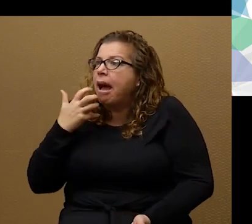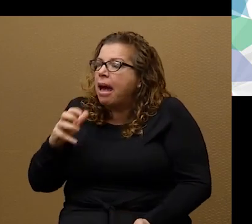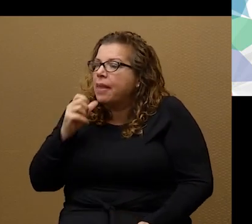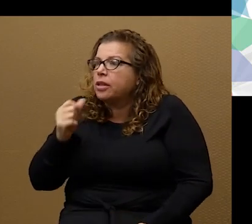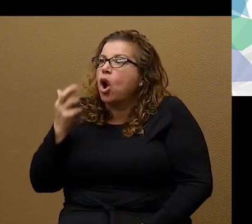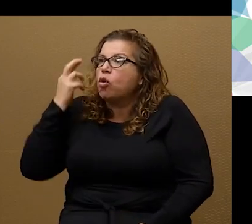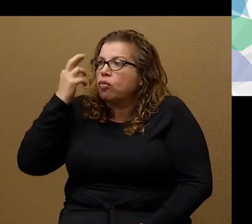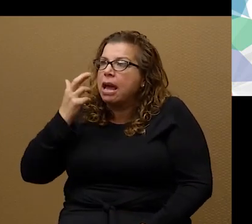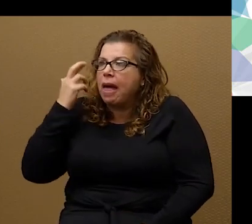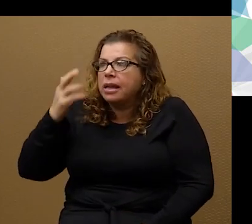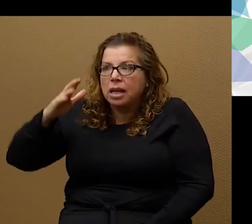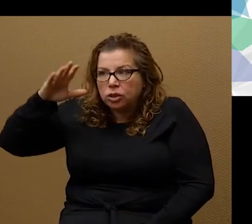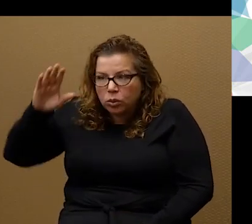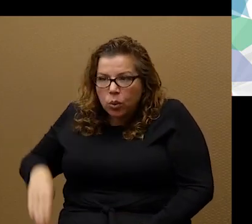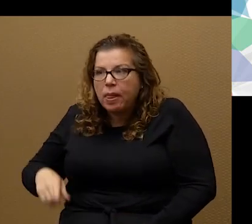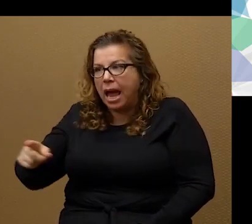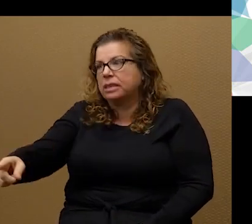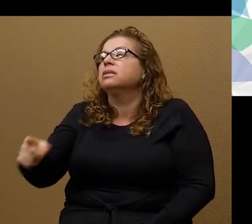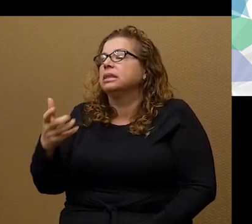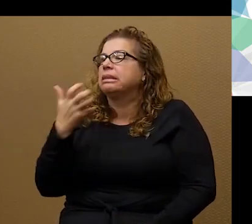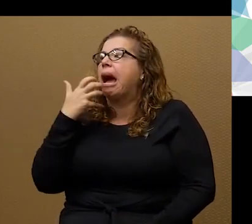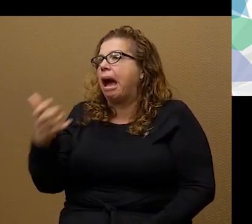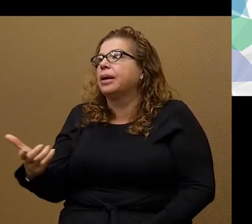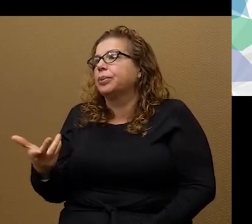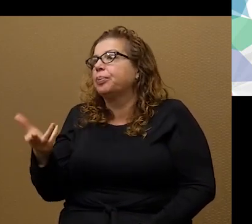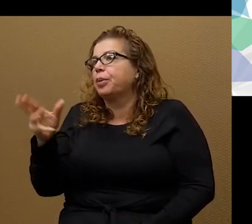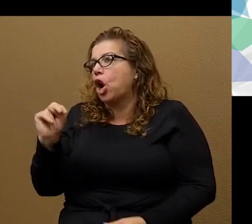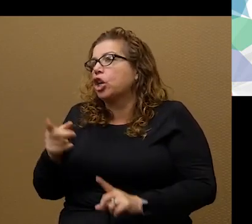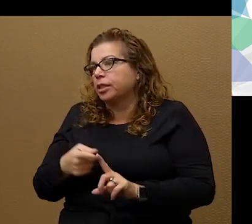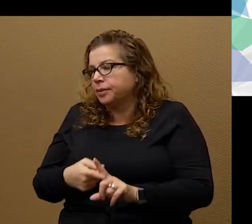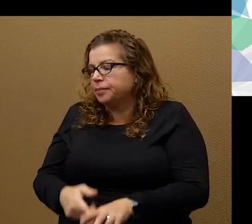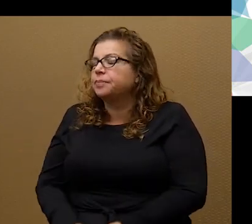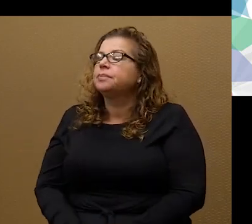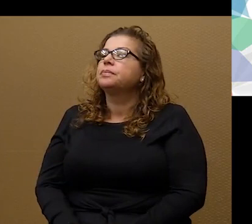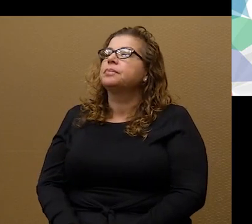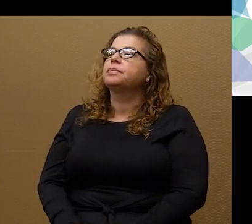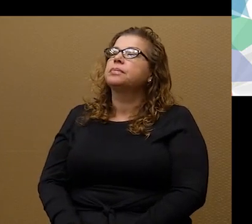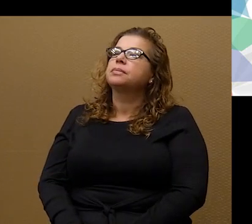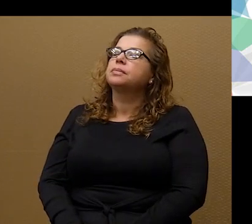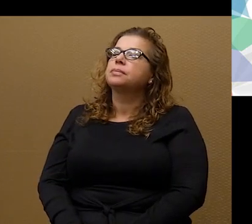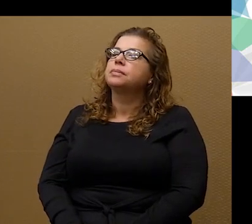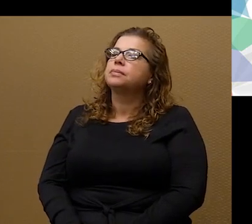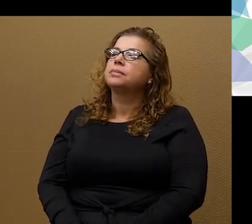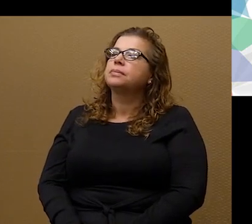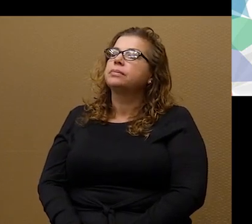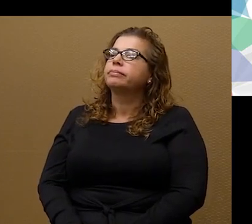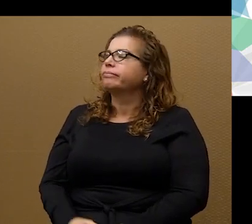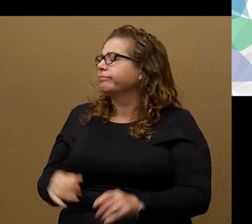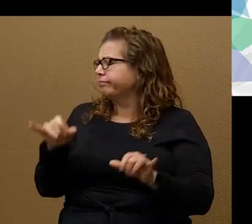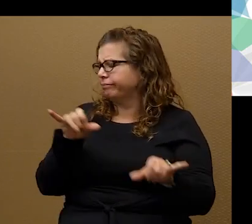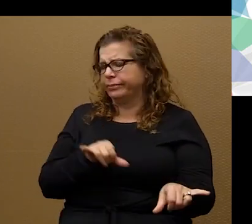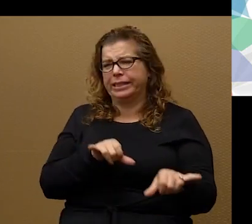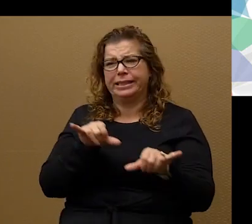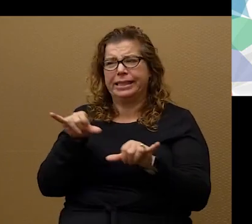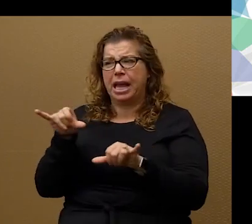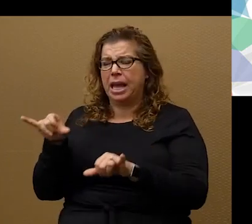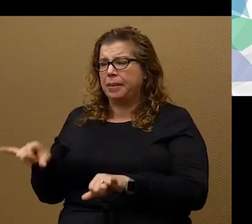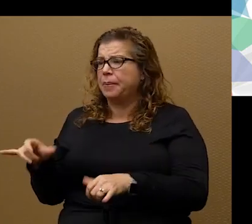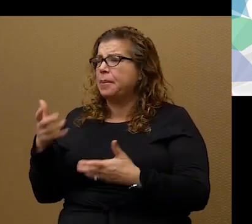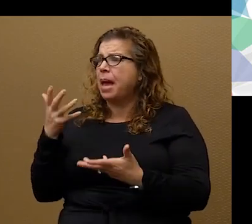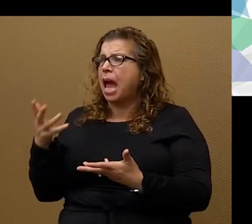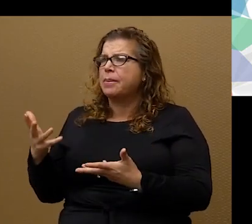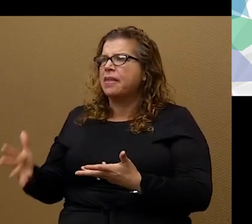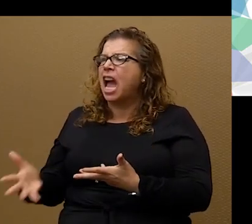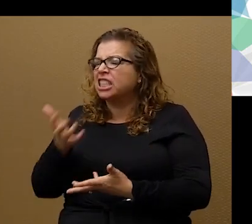realize until it's too late that it's very, very hot. they same thing. They might put a ton of things